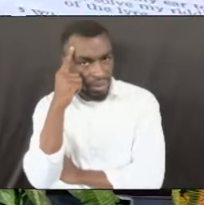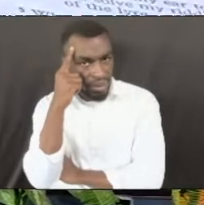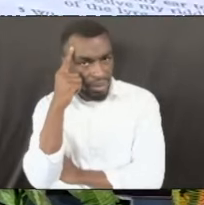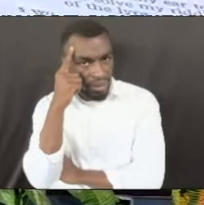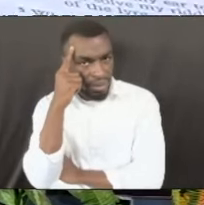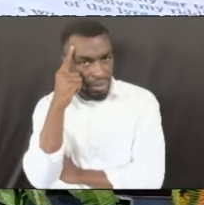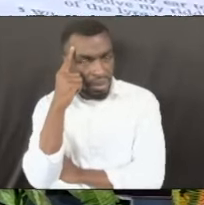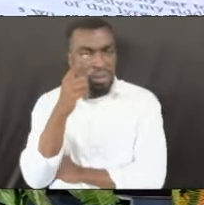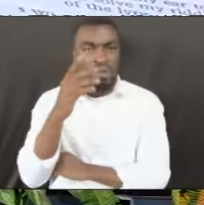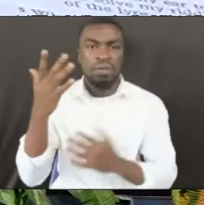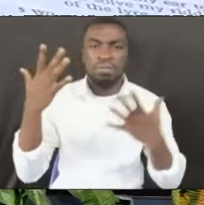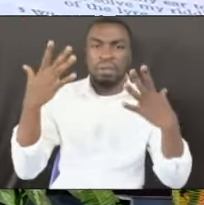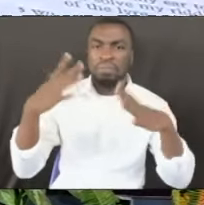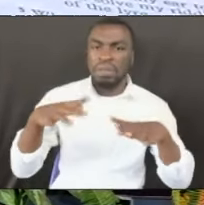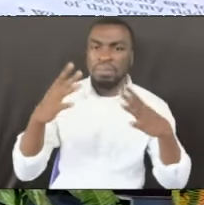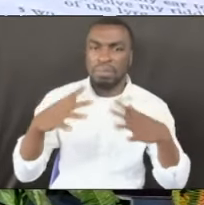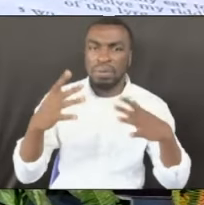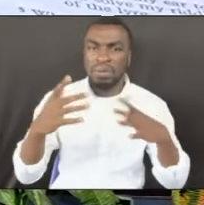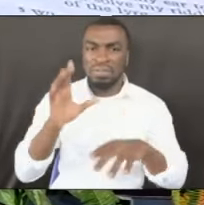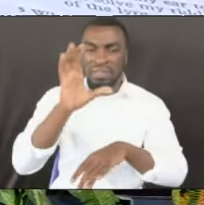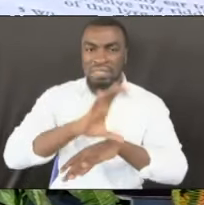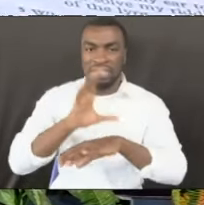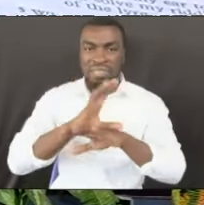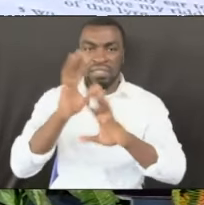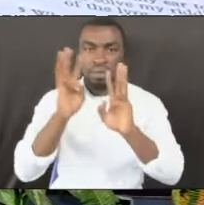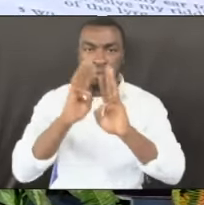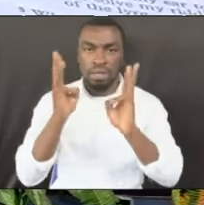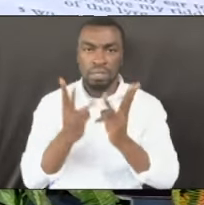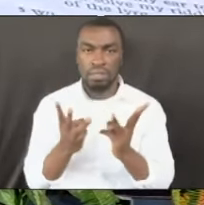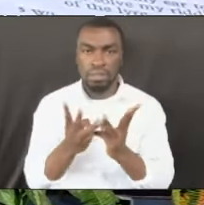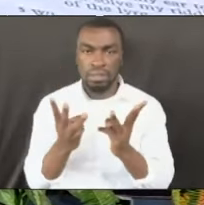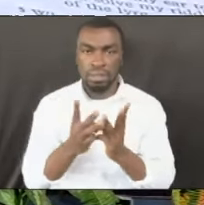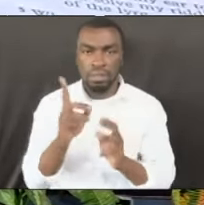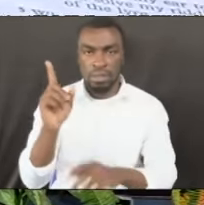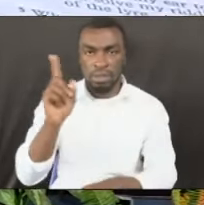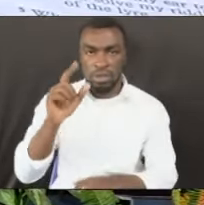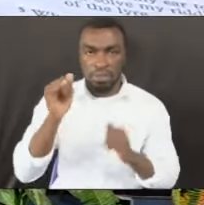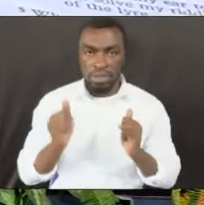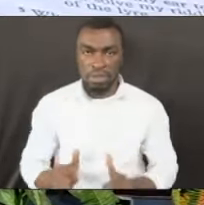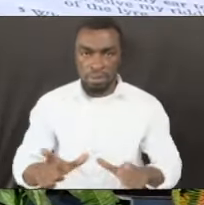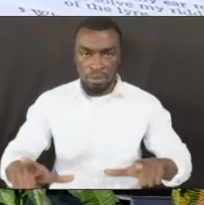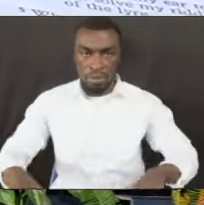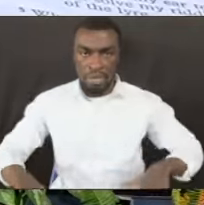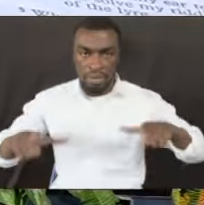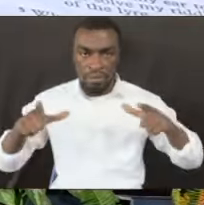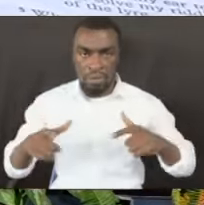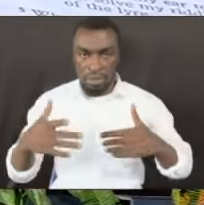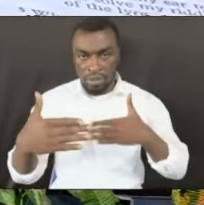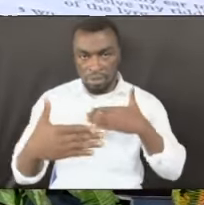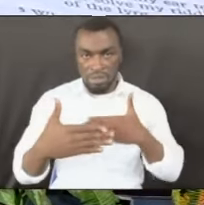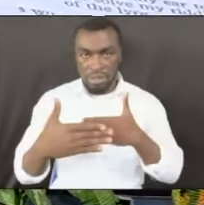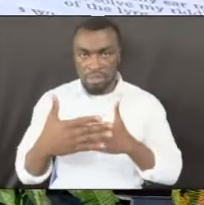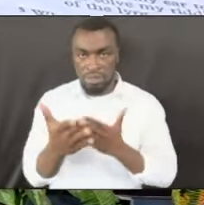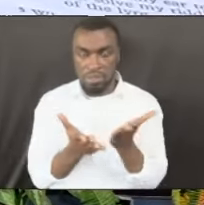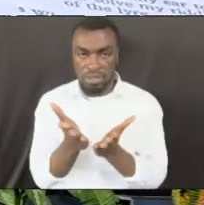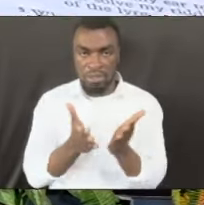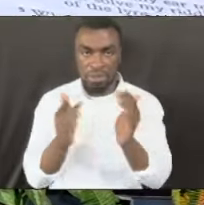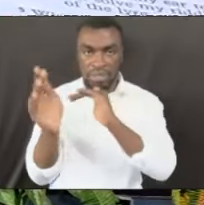of the congregations of the churches in the world, Nairobi New Life comes closest to the worship in heaven.